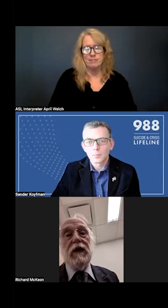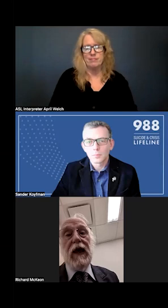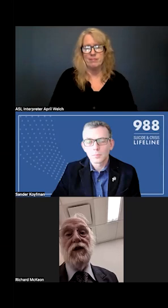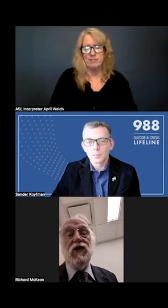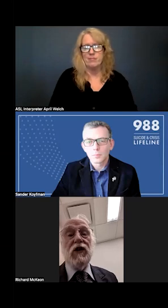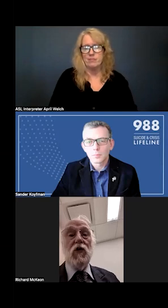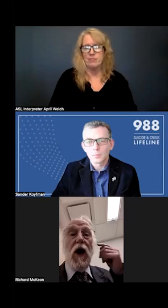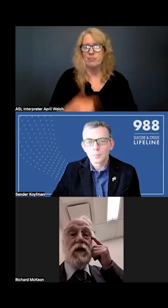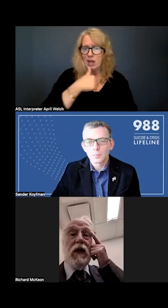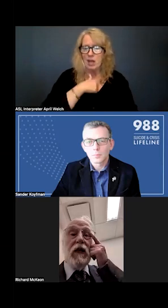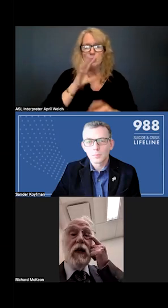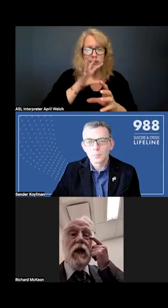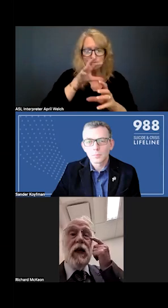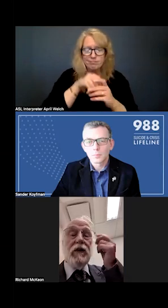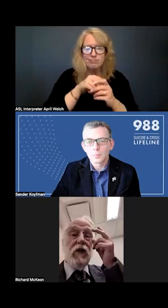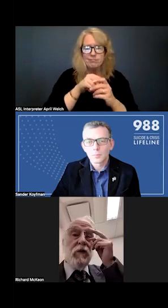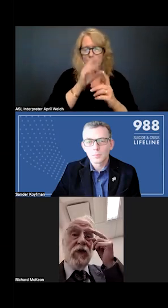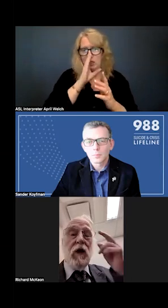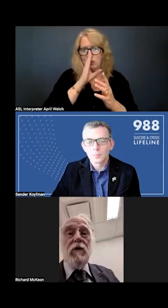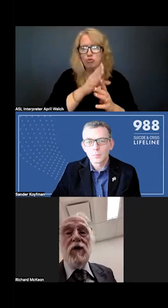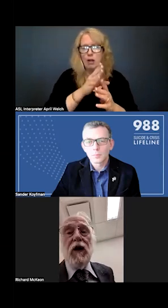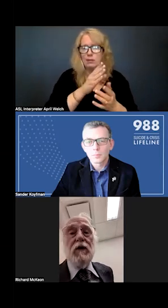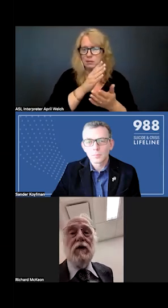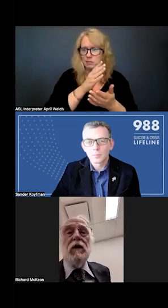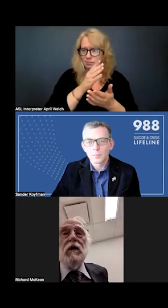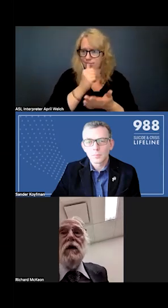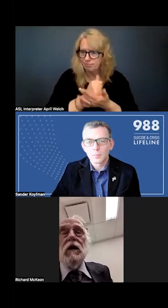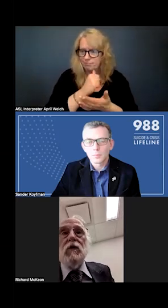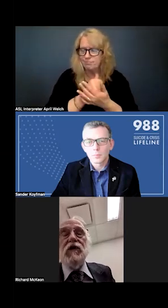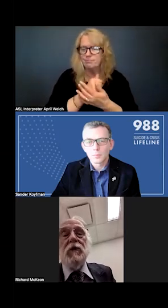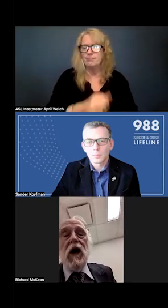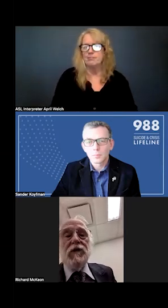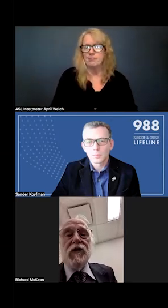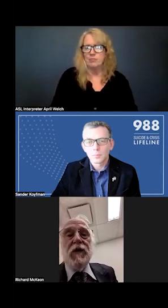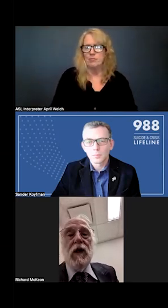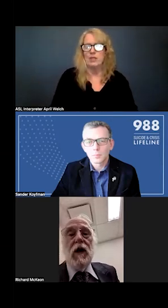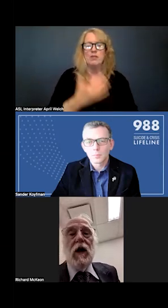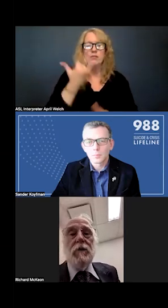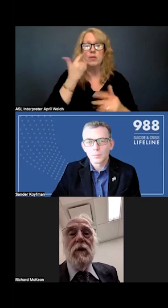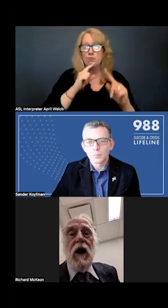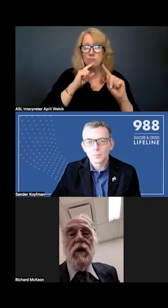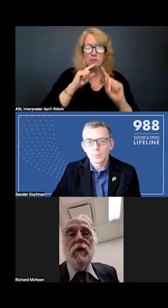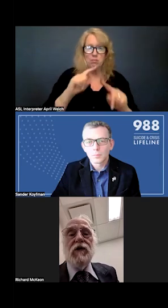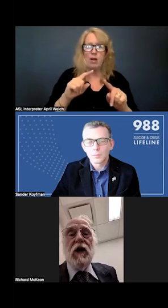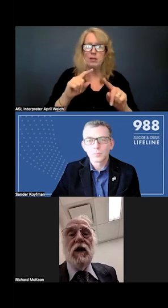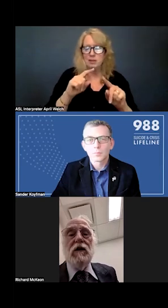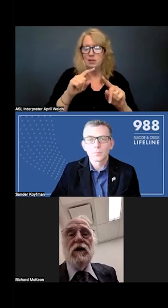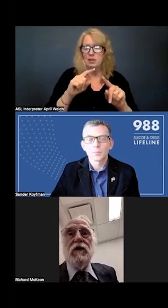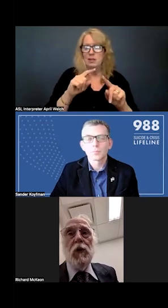more engaged in directly in terms of the response. I